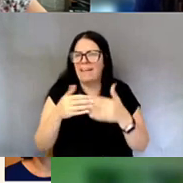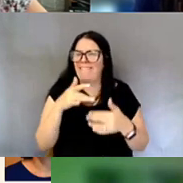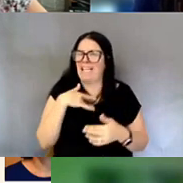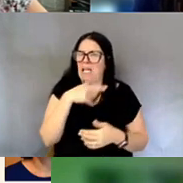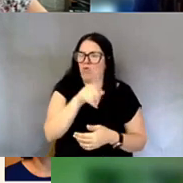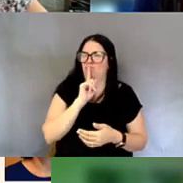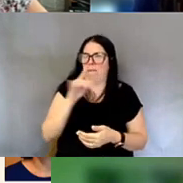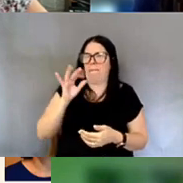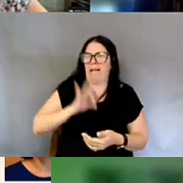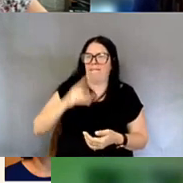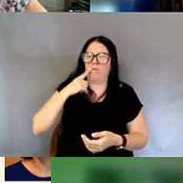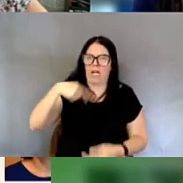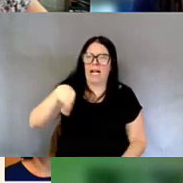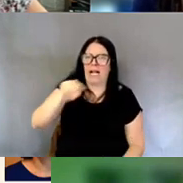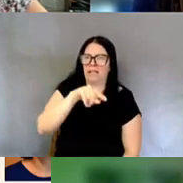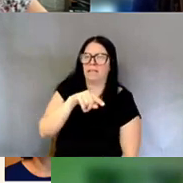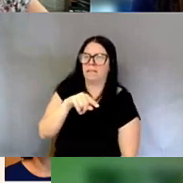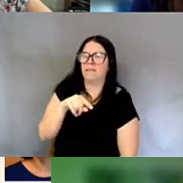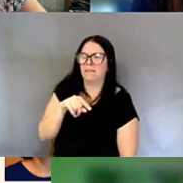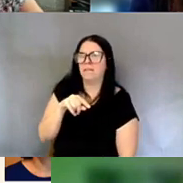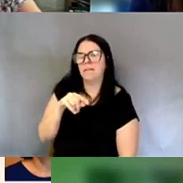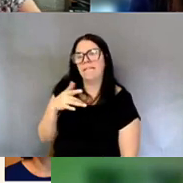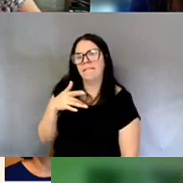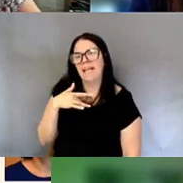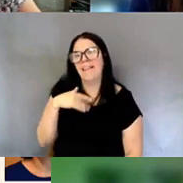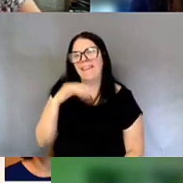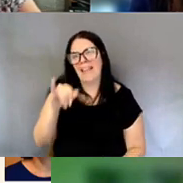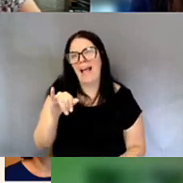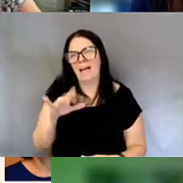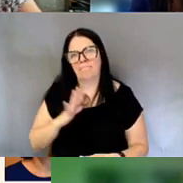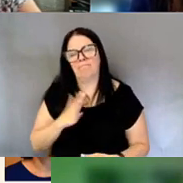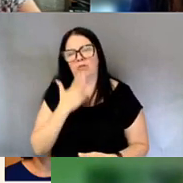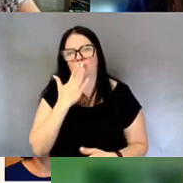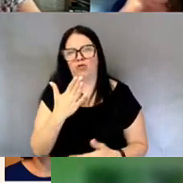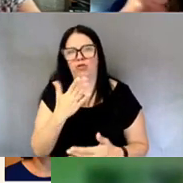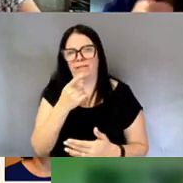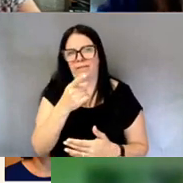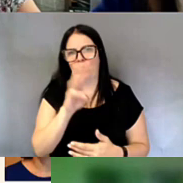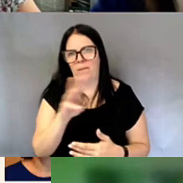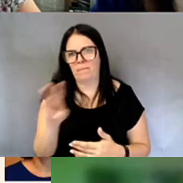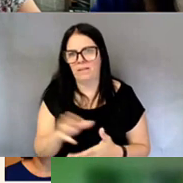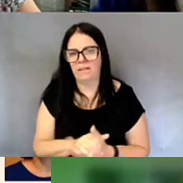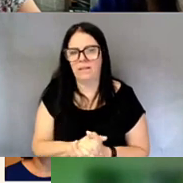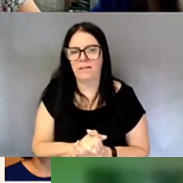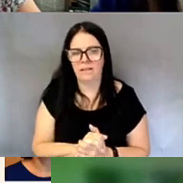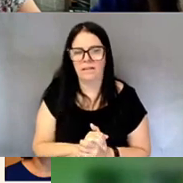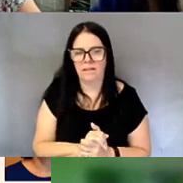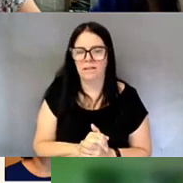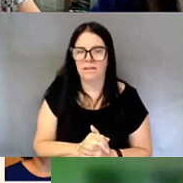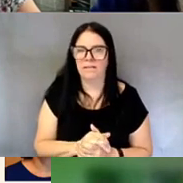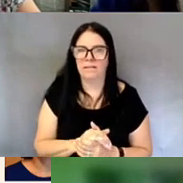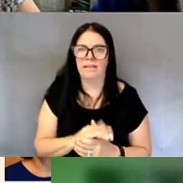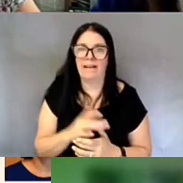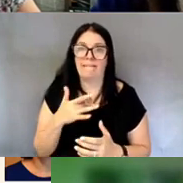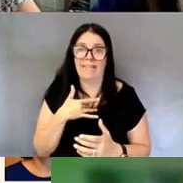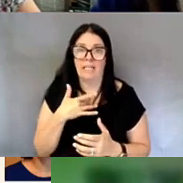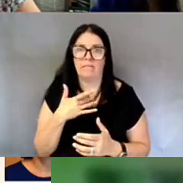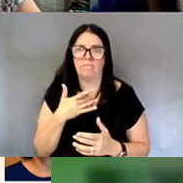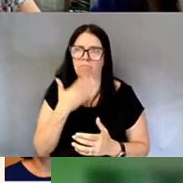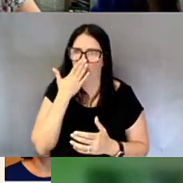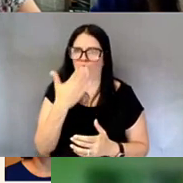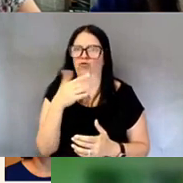you like, or the bits that you have time for. So I think it's a very usable resource, very comprehensive, but